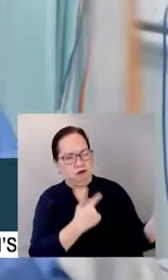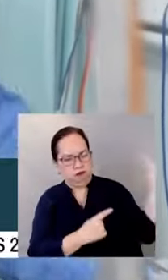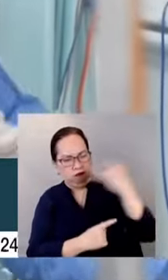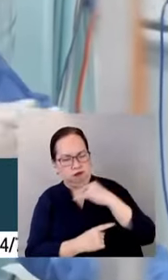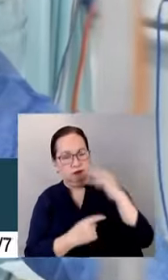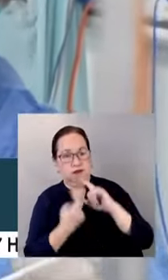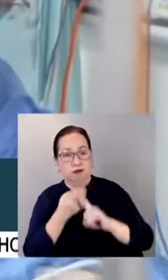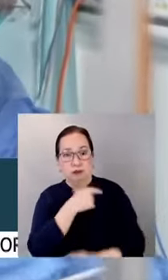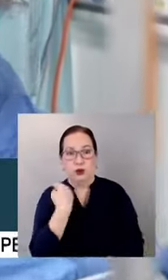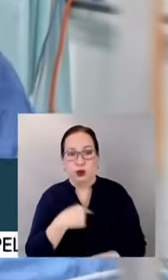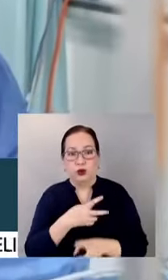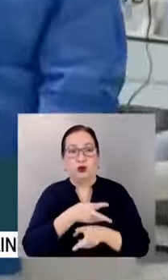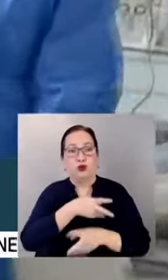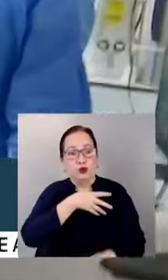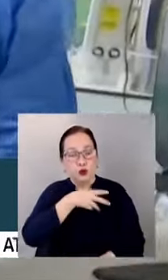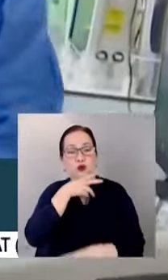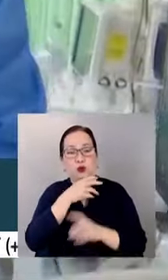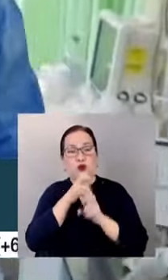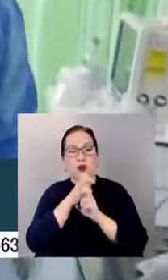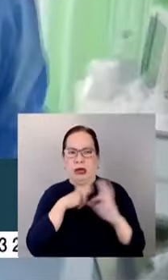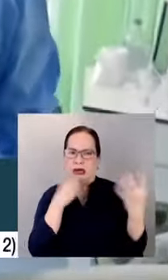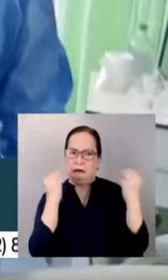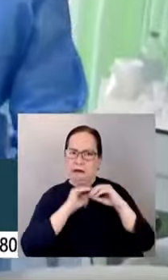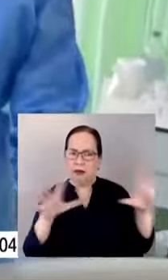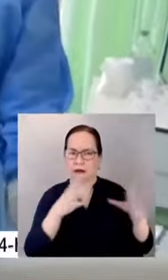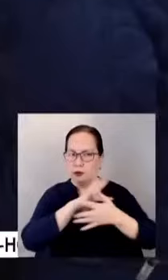China due to its new COVID outbreak.